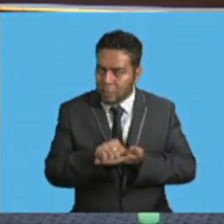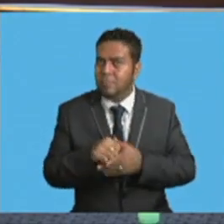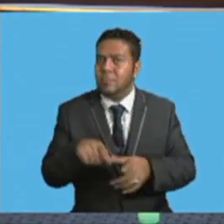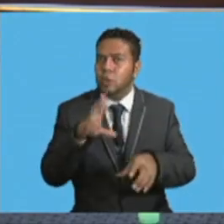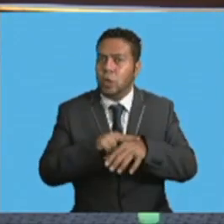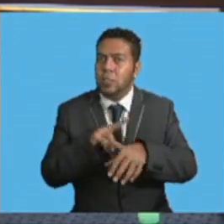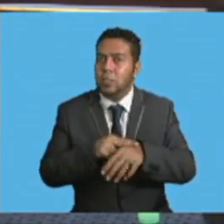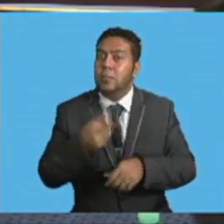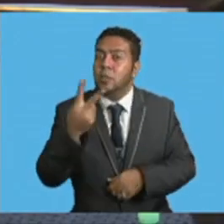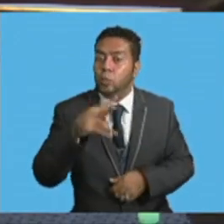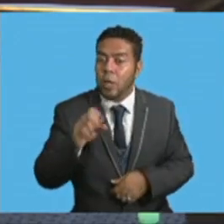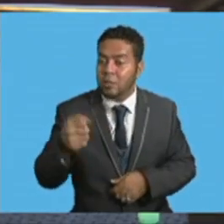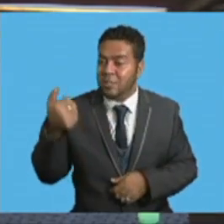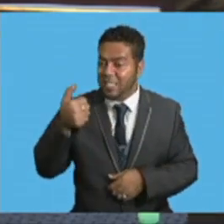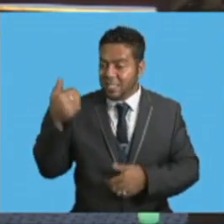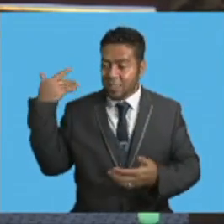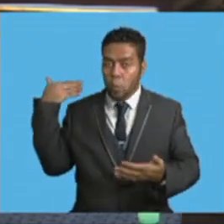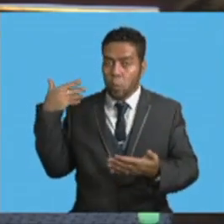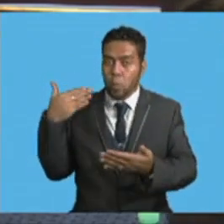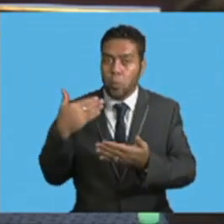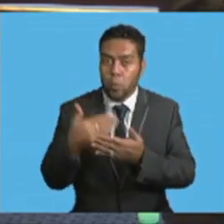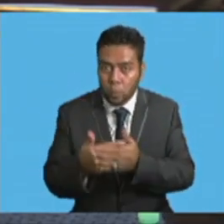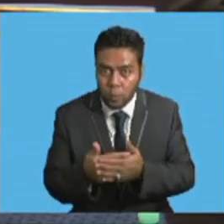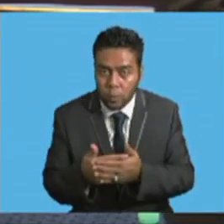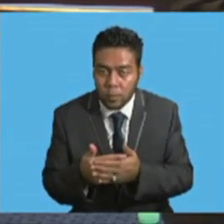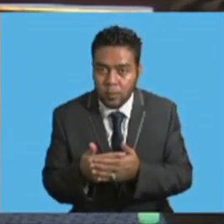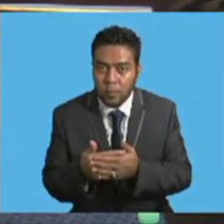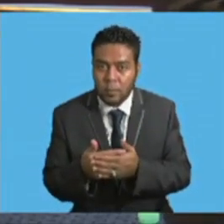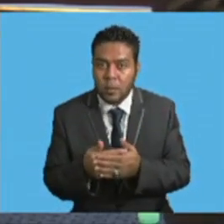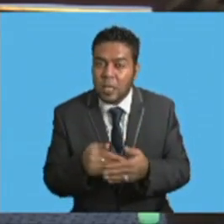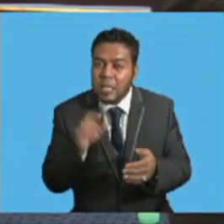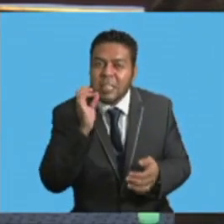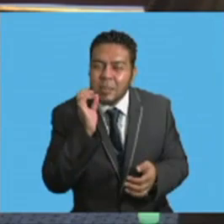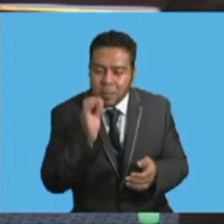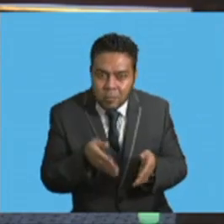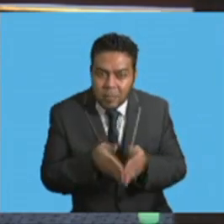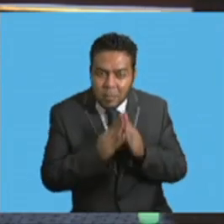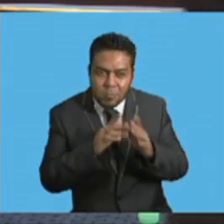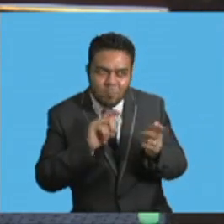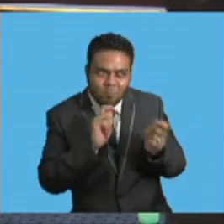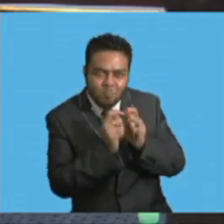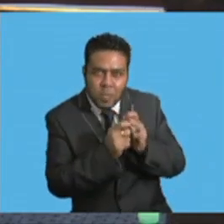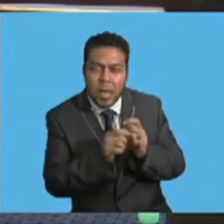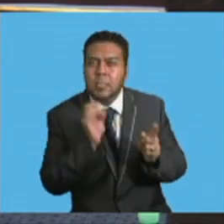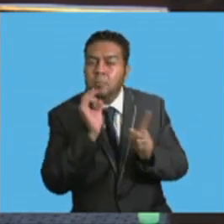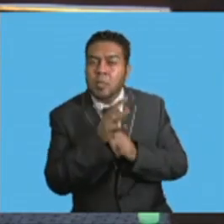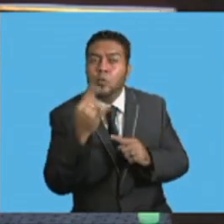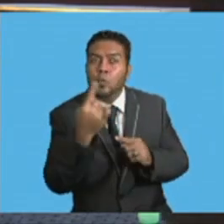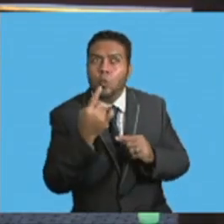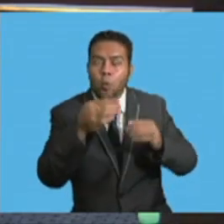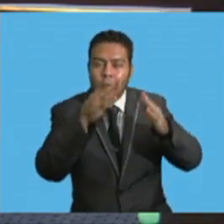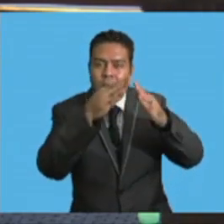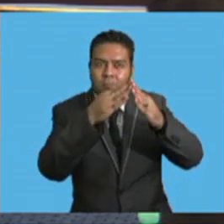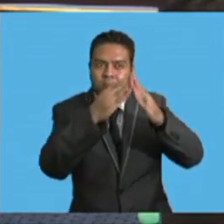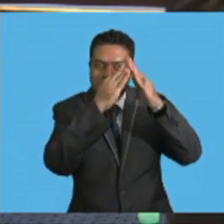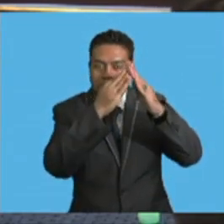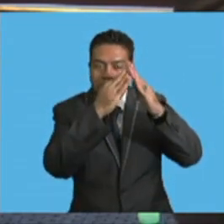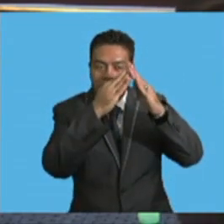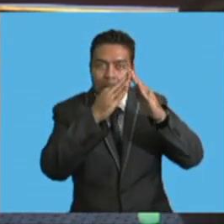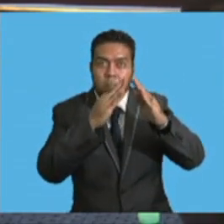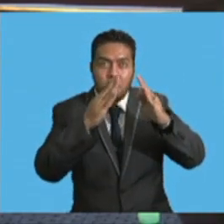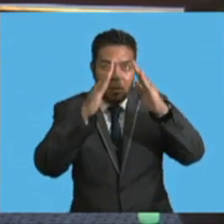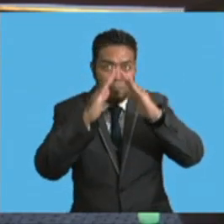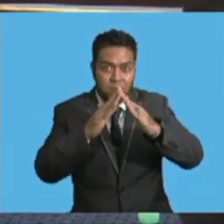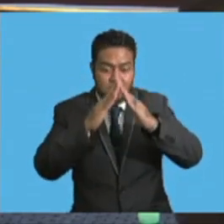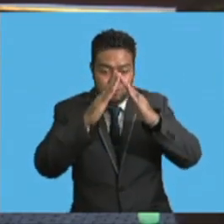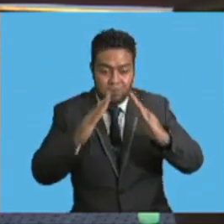2006, small increases in establishments were done, especially at the top, in diverging the pyramidal shape